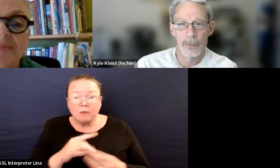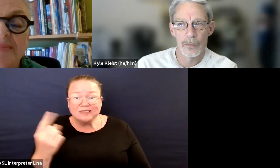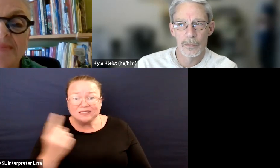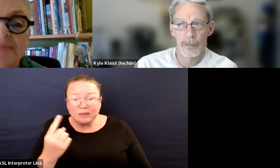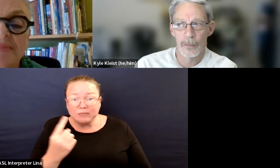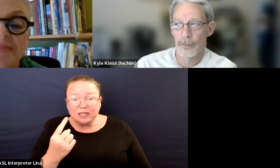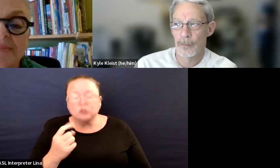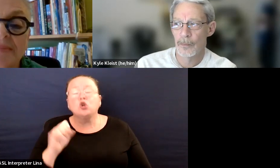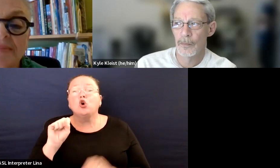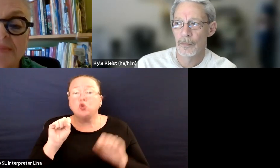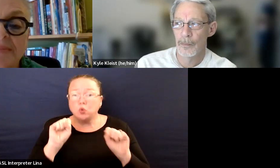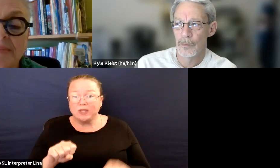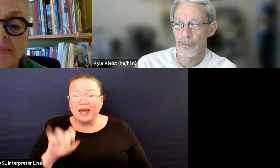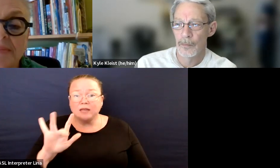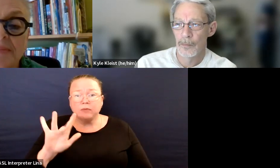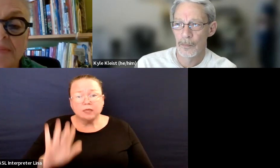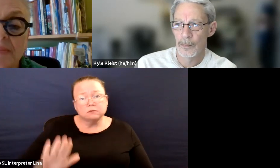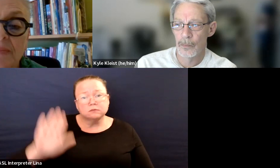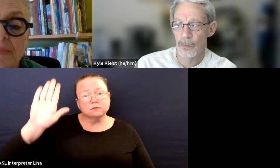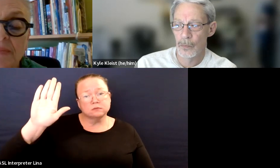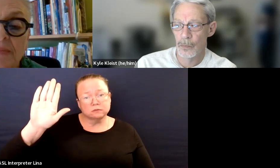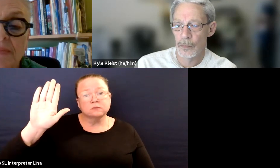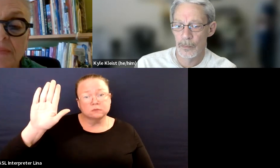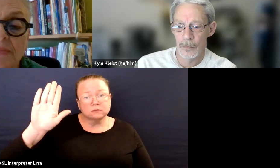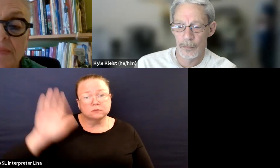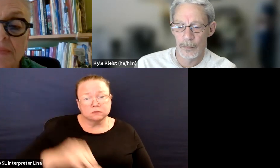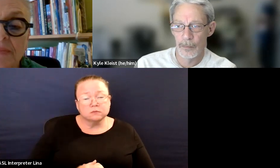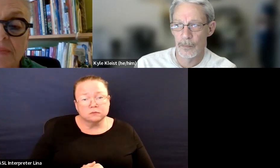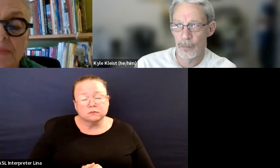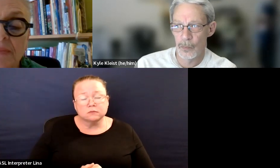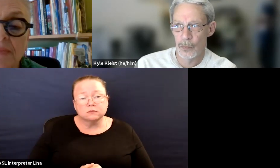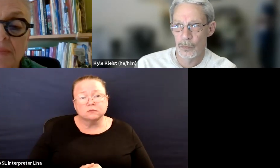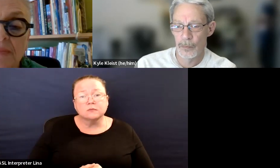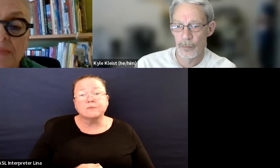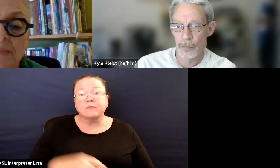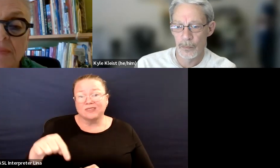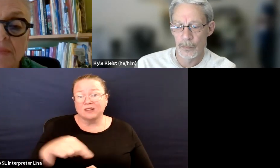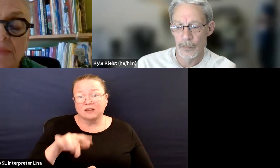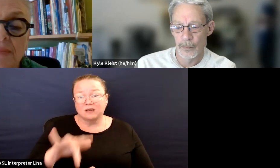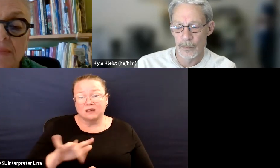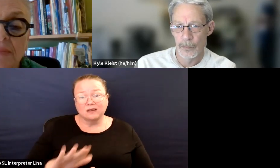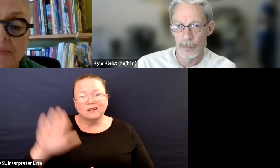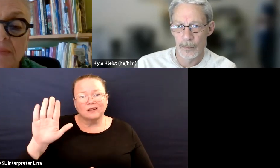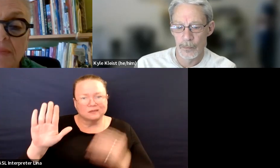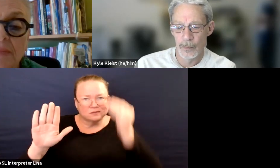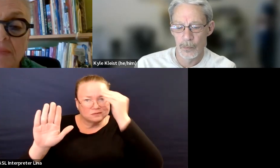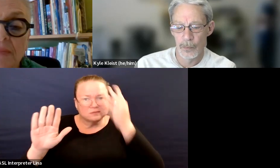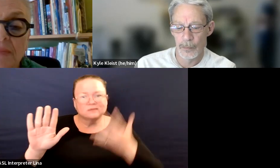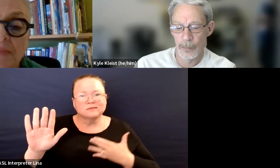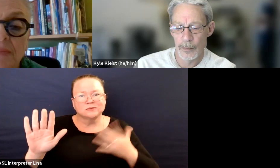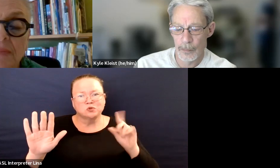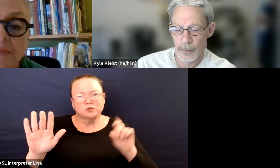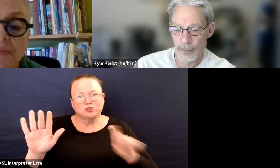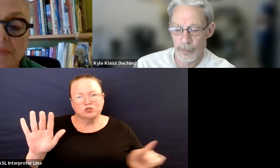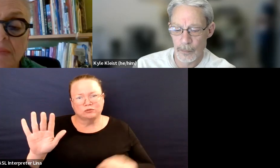also select the hand option on the menu bar. That allows us to know you have a question.